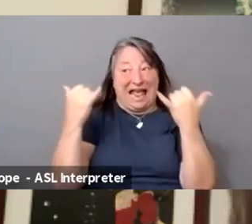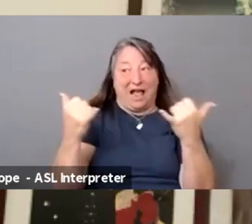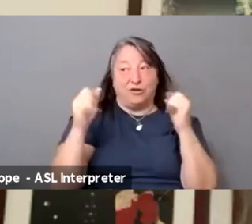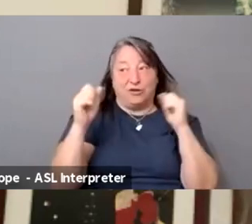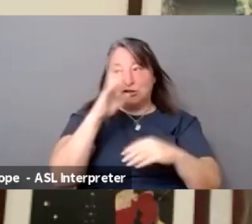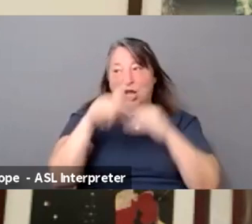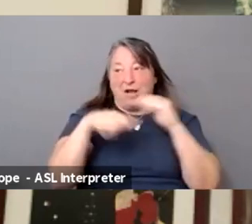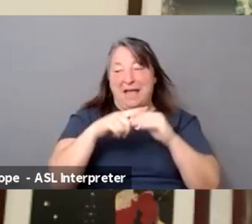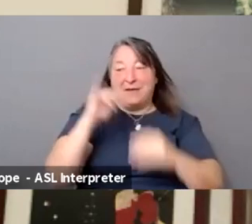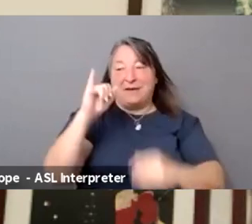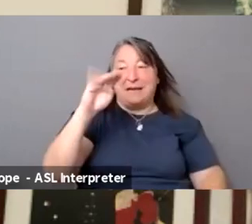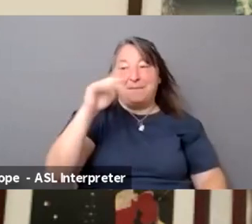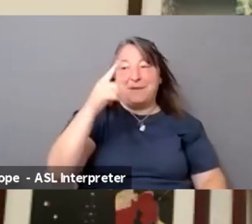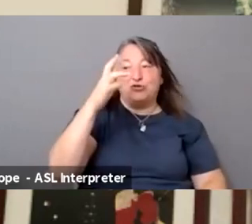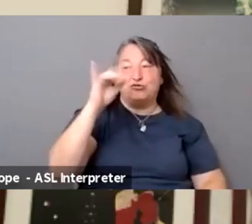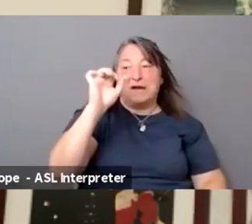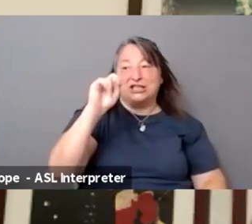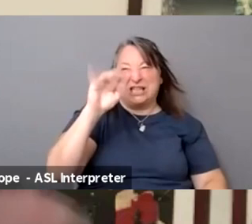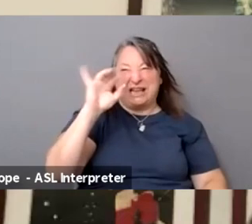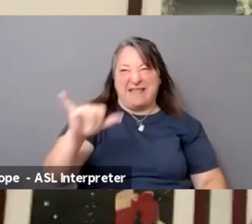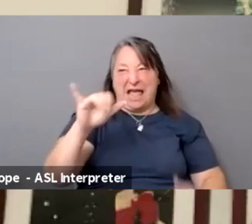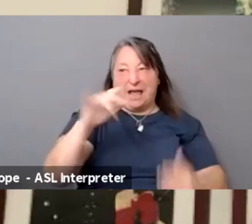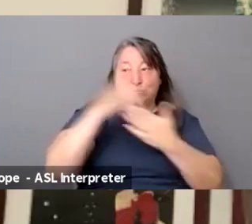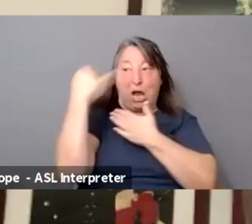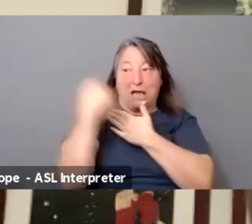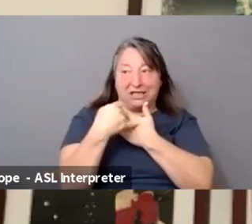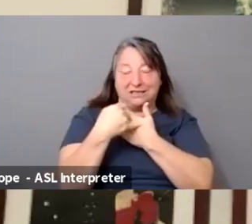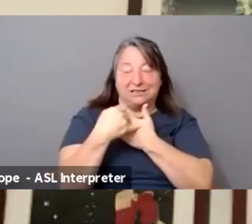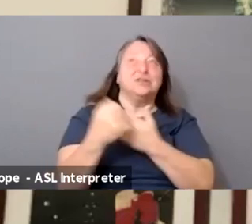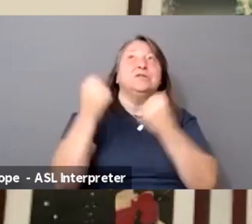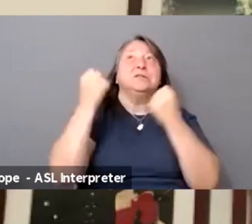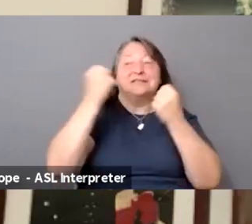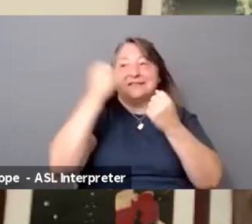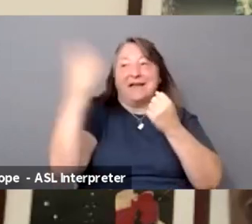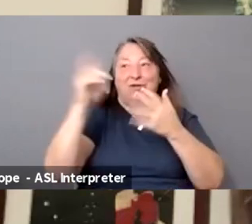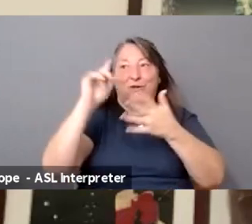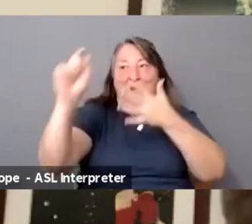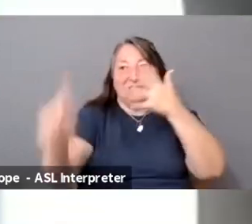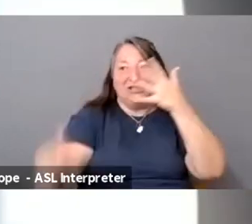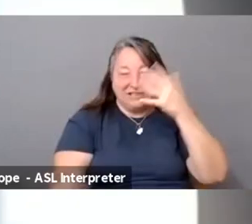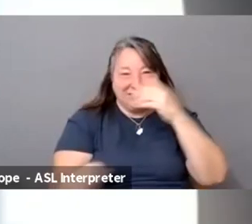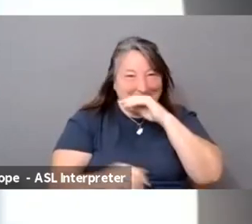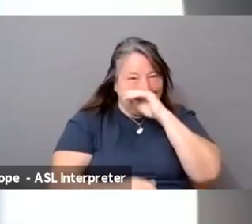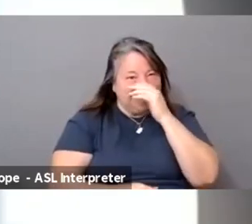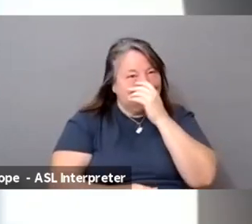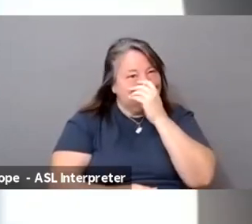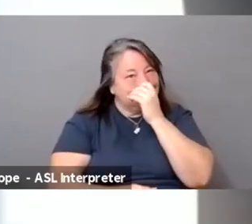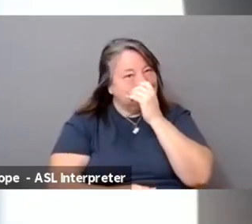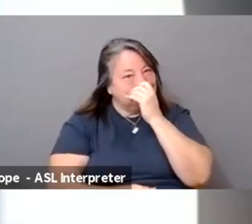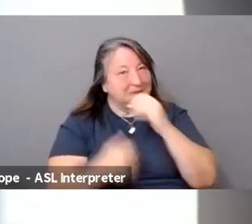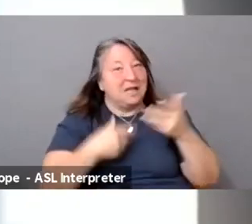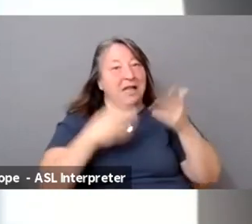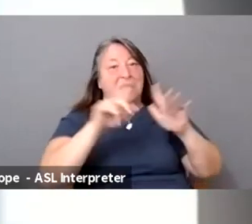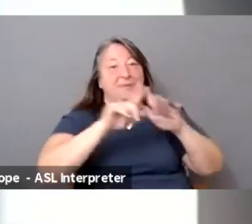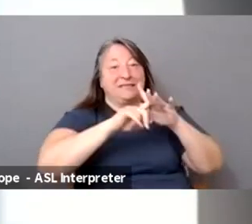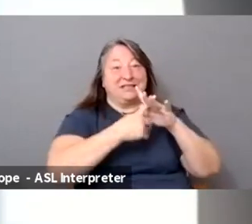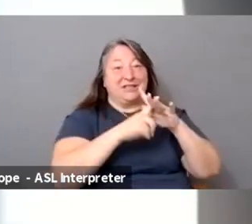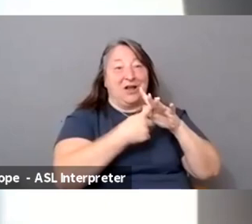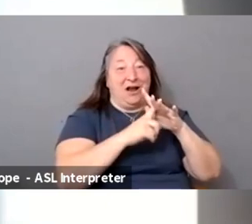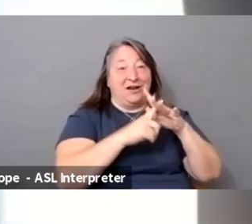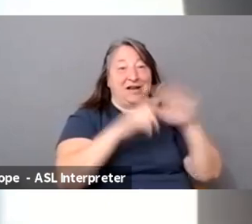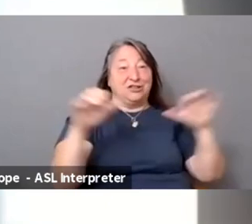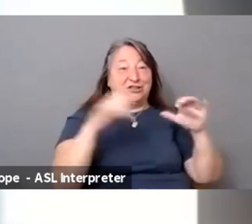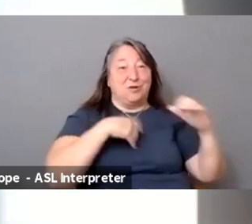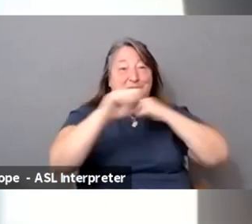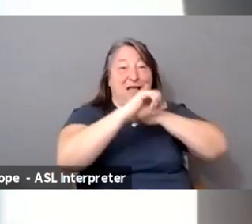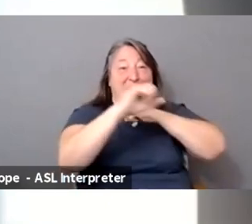about that, that project. So multi-layered question there. I just want to start out and do a shameless plug. We